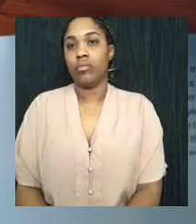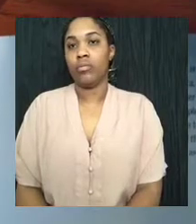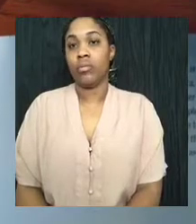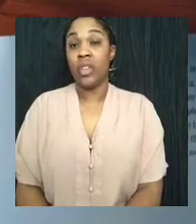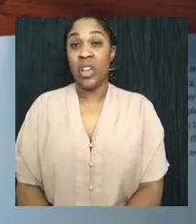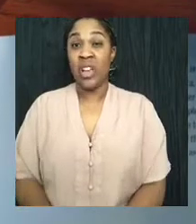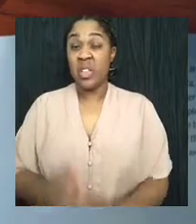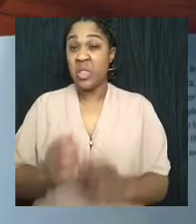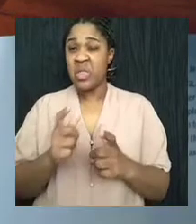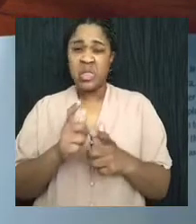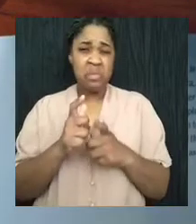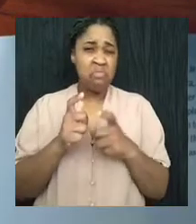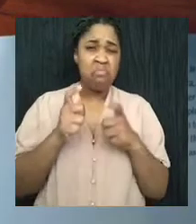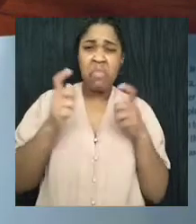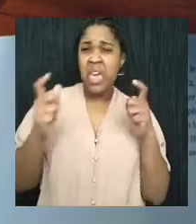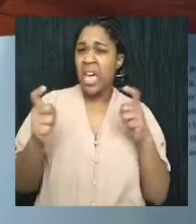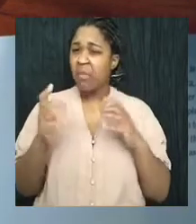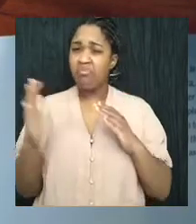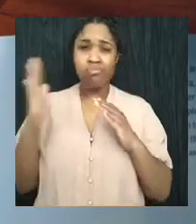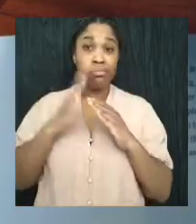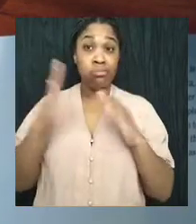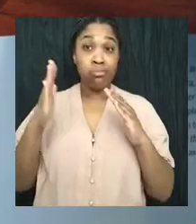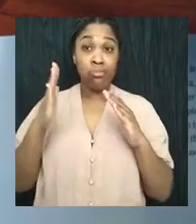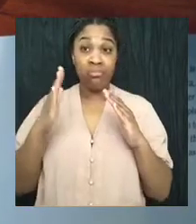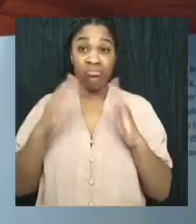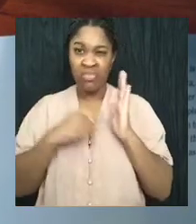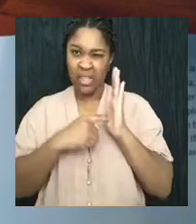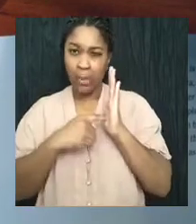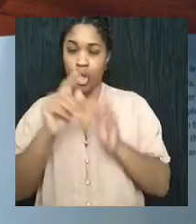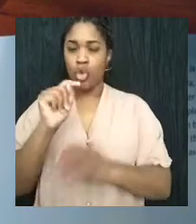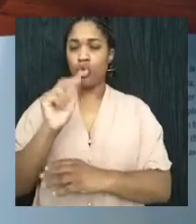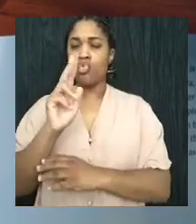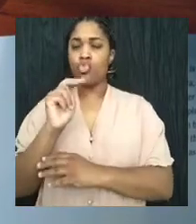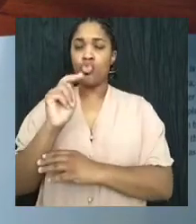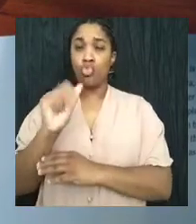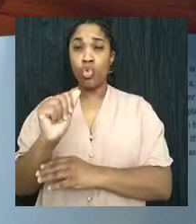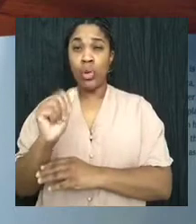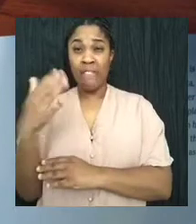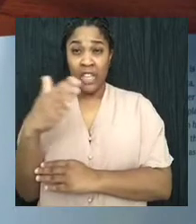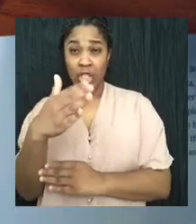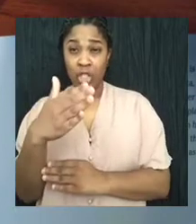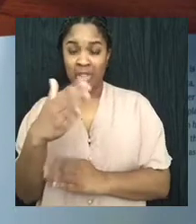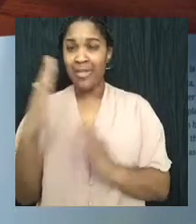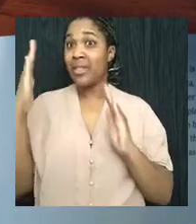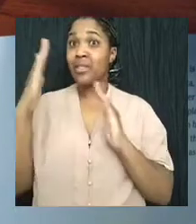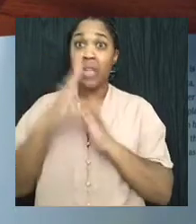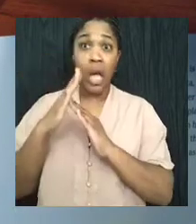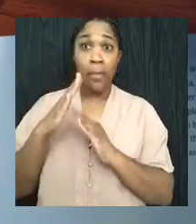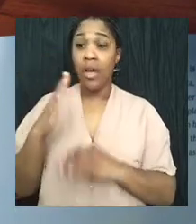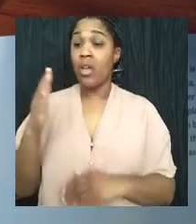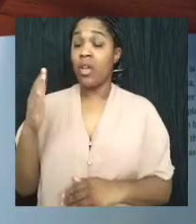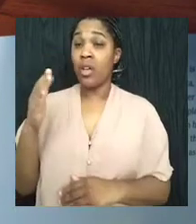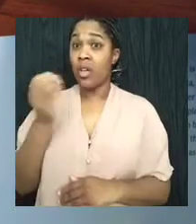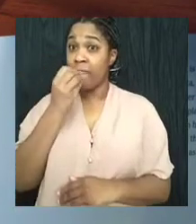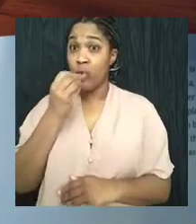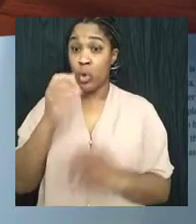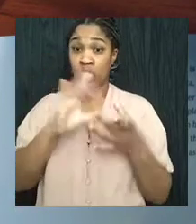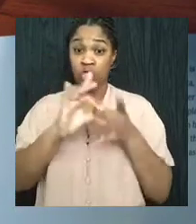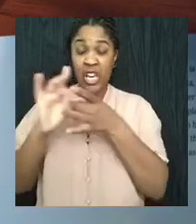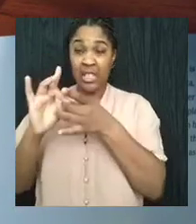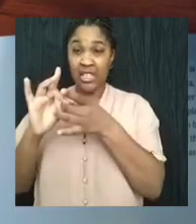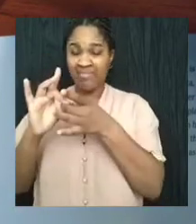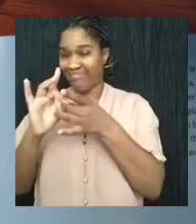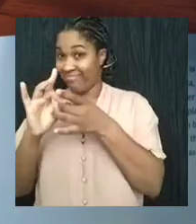The biggest, such as tuna, are at the tops of food chains, unless they are caught